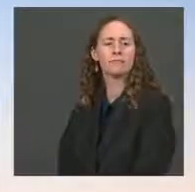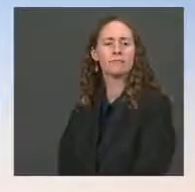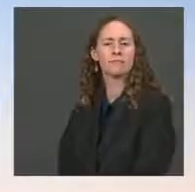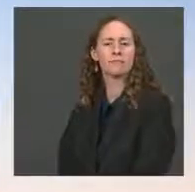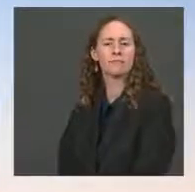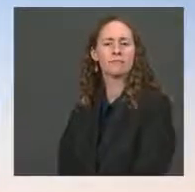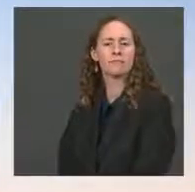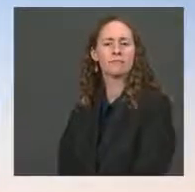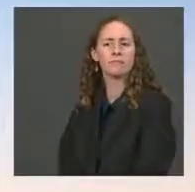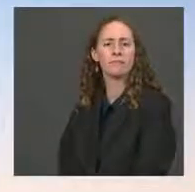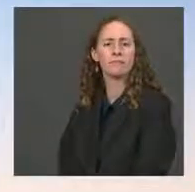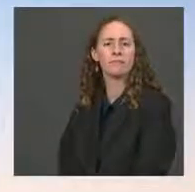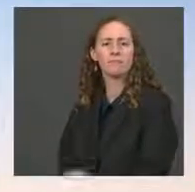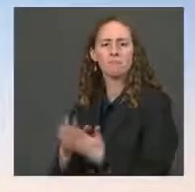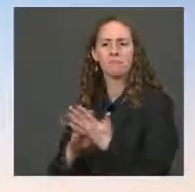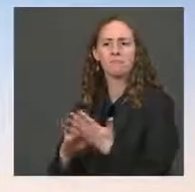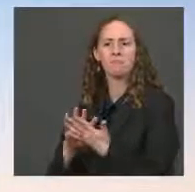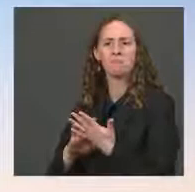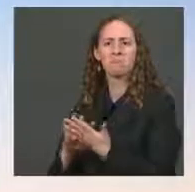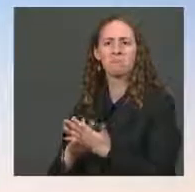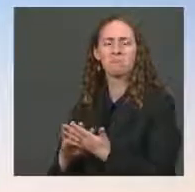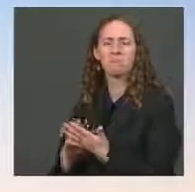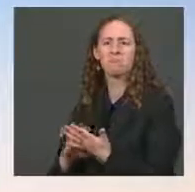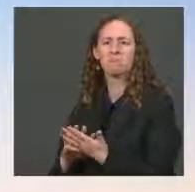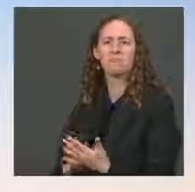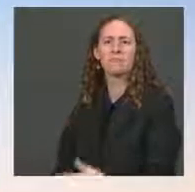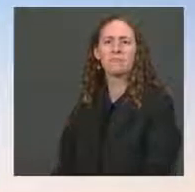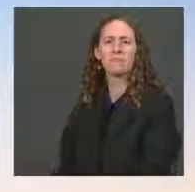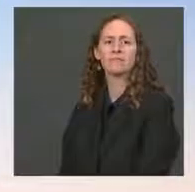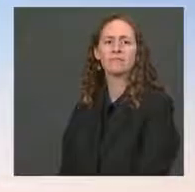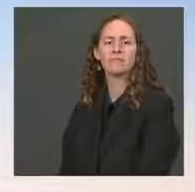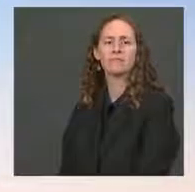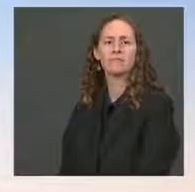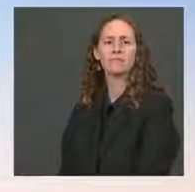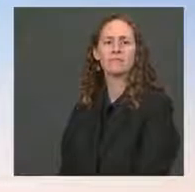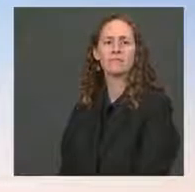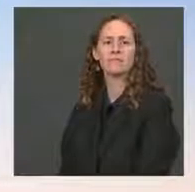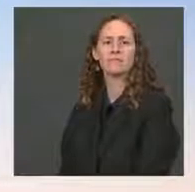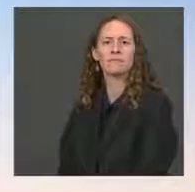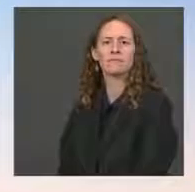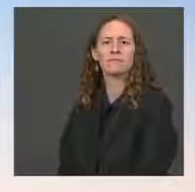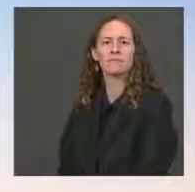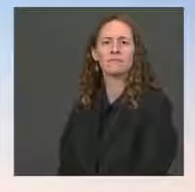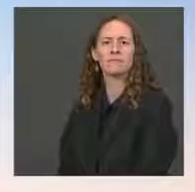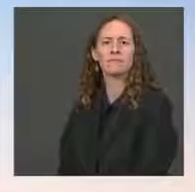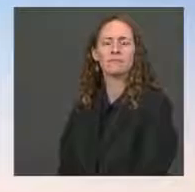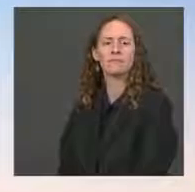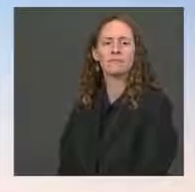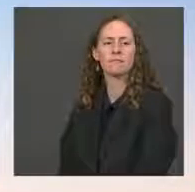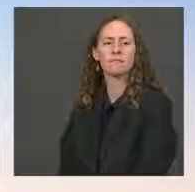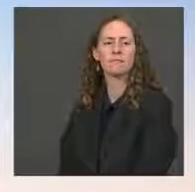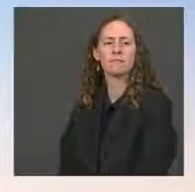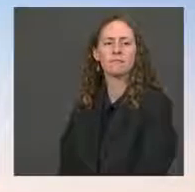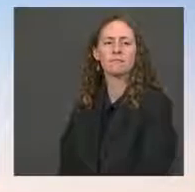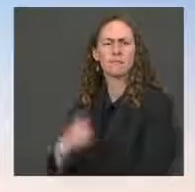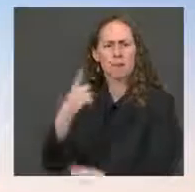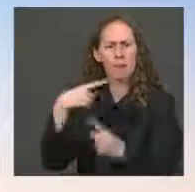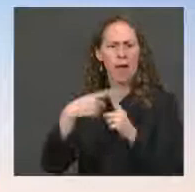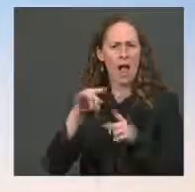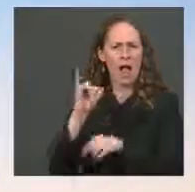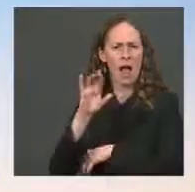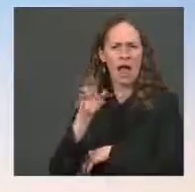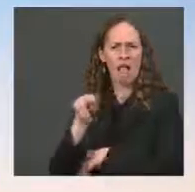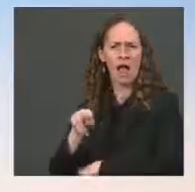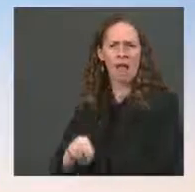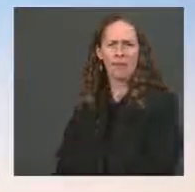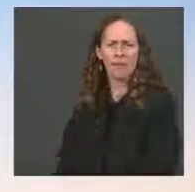nuclear negotiator. It's widely seen as a sign that they're going to adopt a tougher stance. So does the president still believe that he can